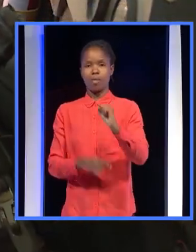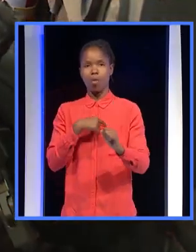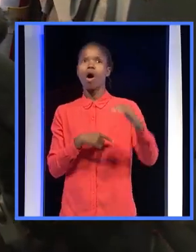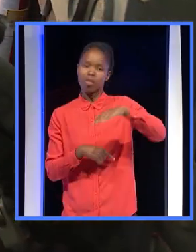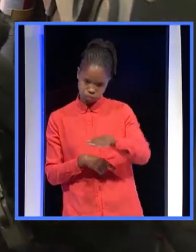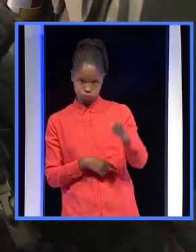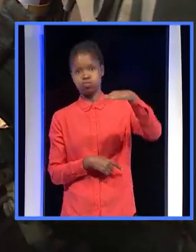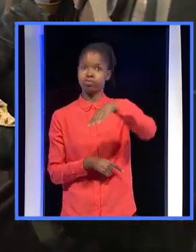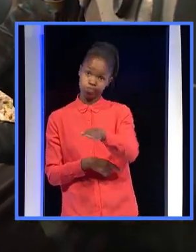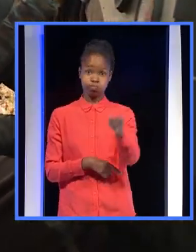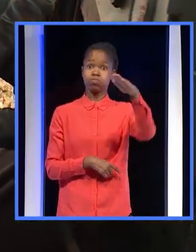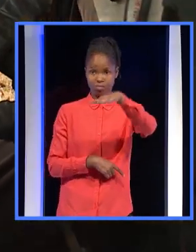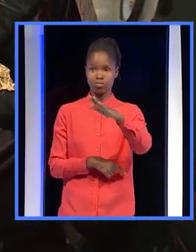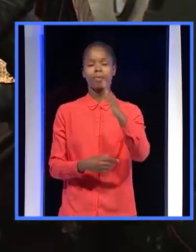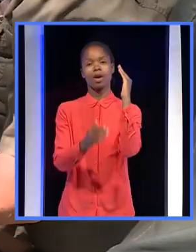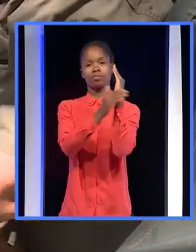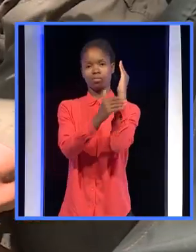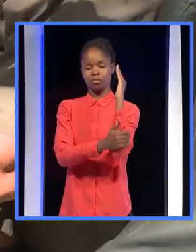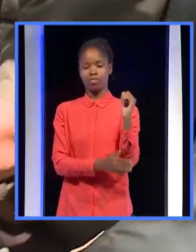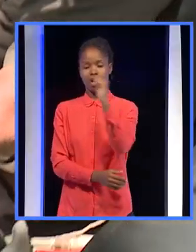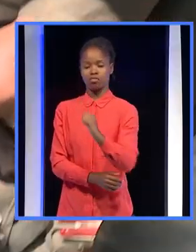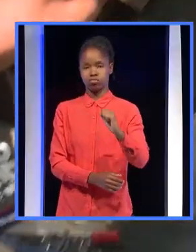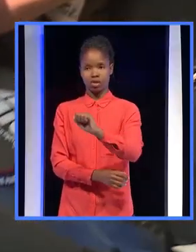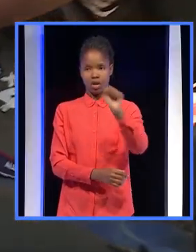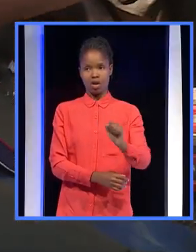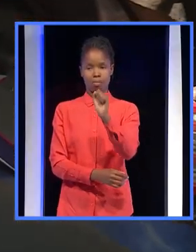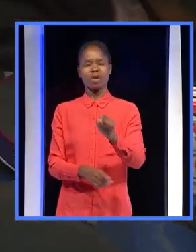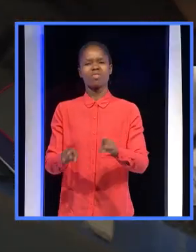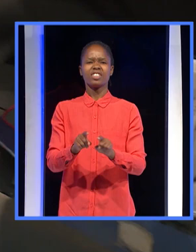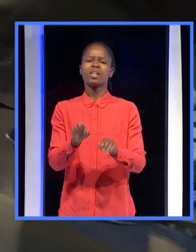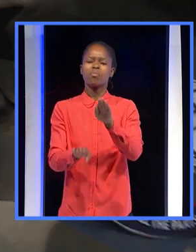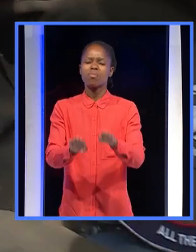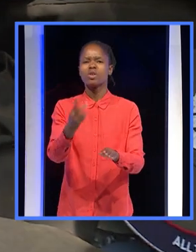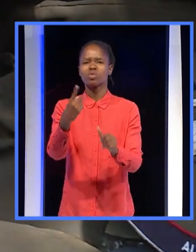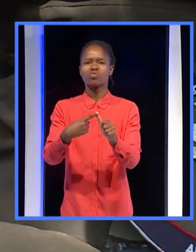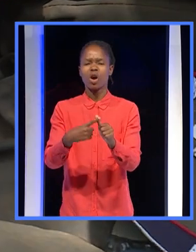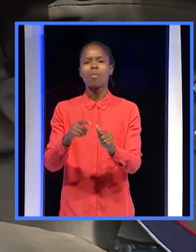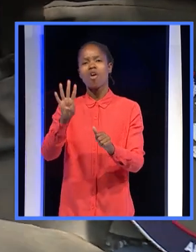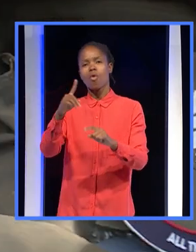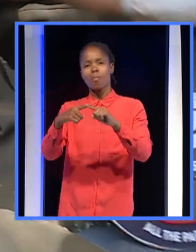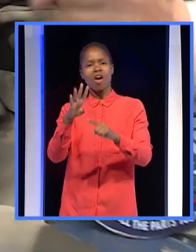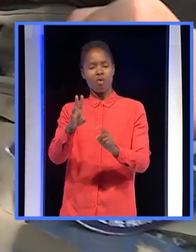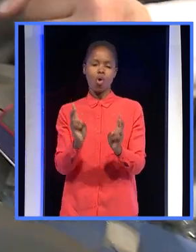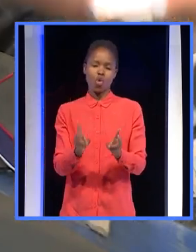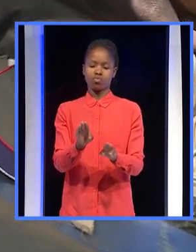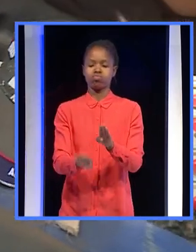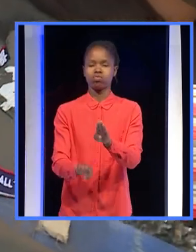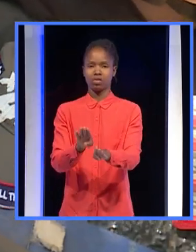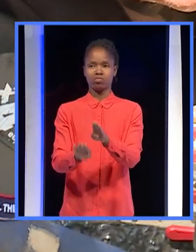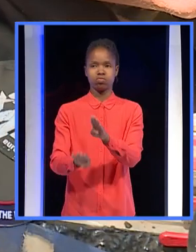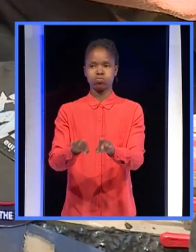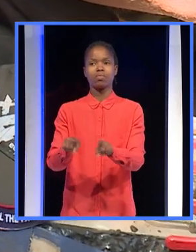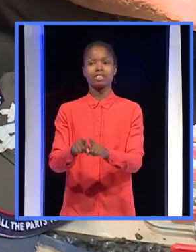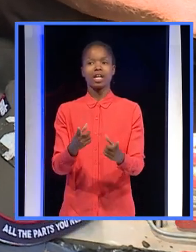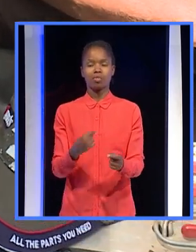going up and down stuff. That's why I tape my wrist as well. This is my normal automatic gearbox, the 4x4 gear lever, and then all the normal switches to make